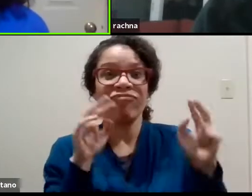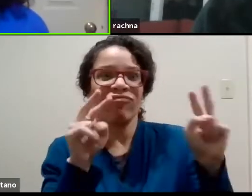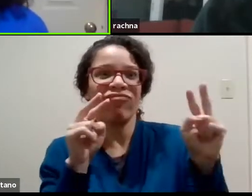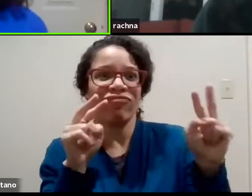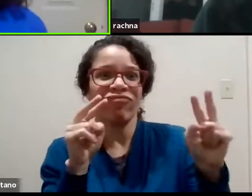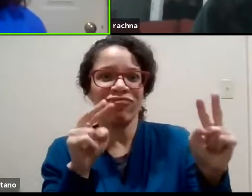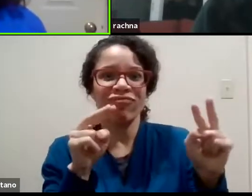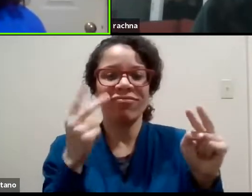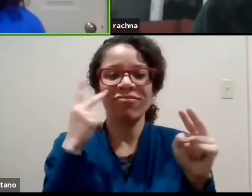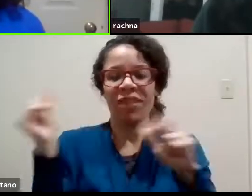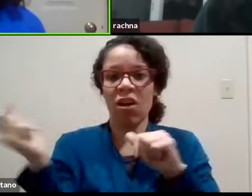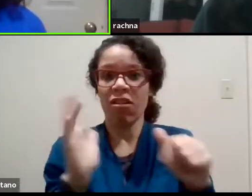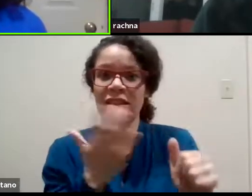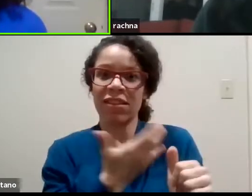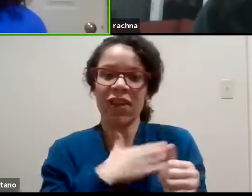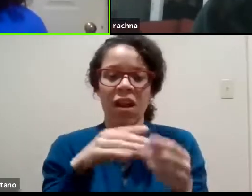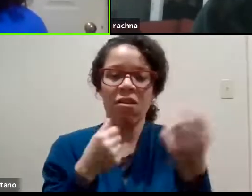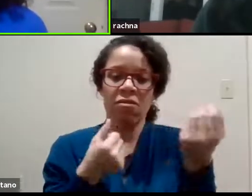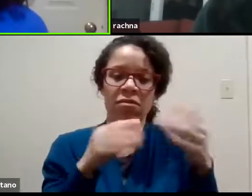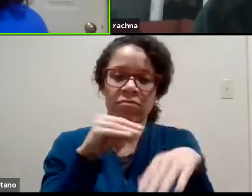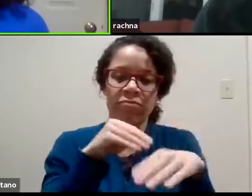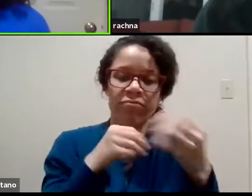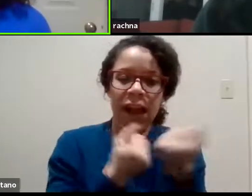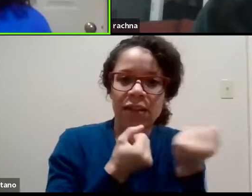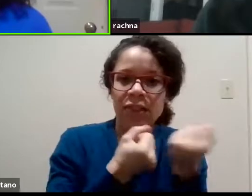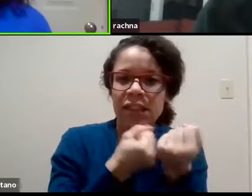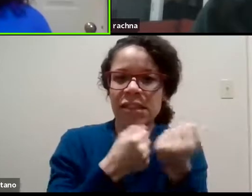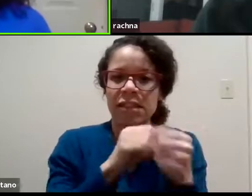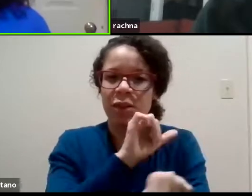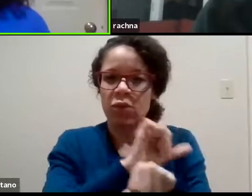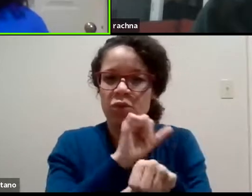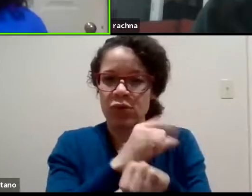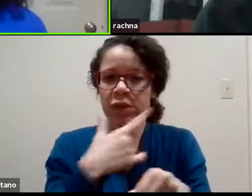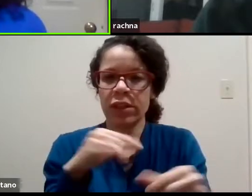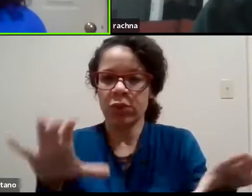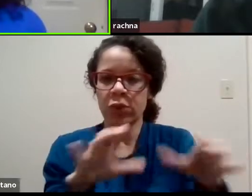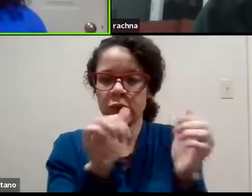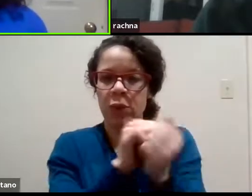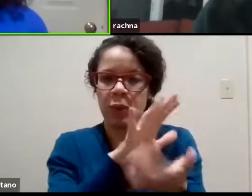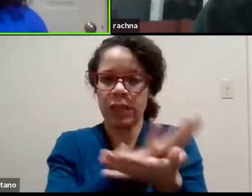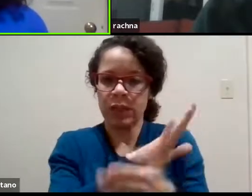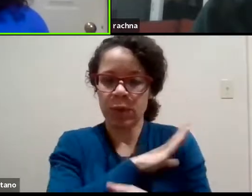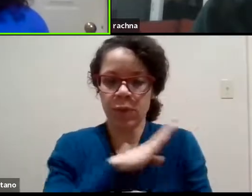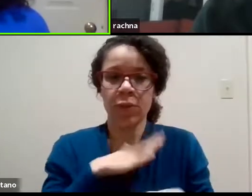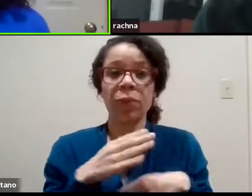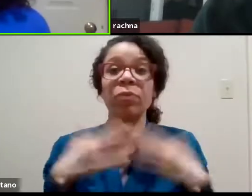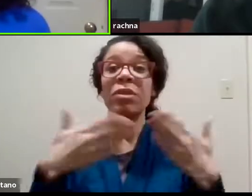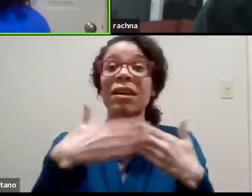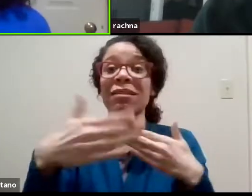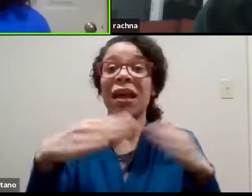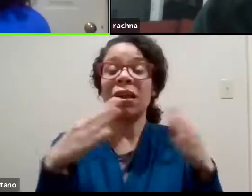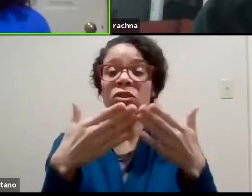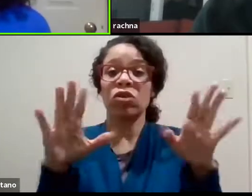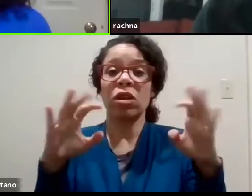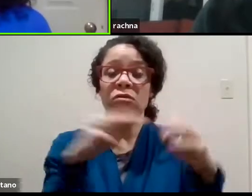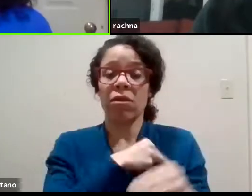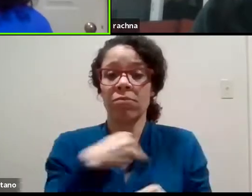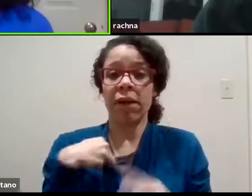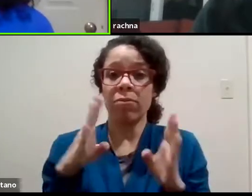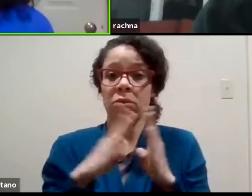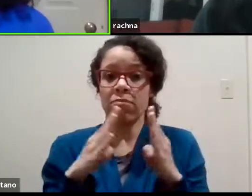for all of our advocacy work with the school board that we're doing. We also have our next general membership meeting coming up on